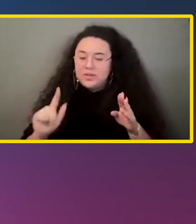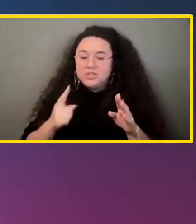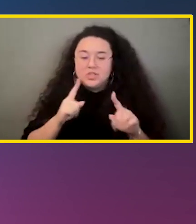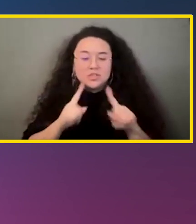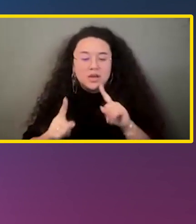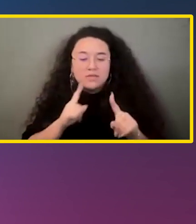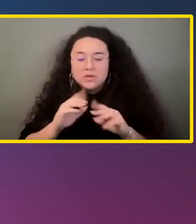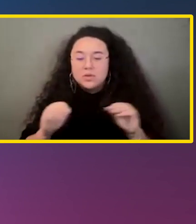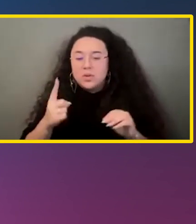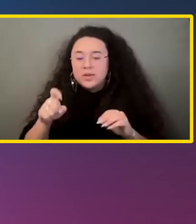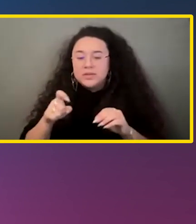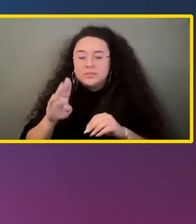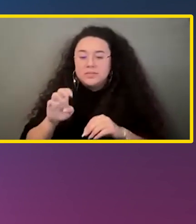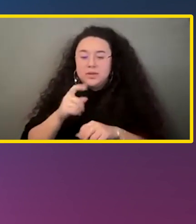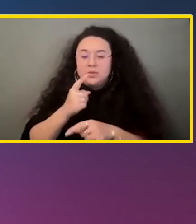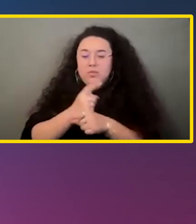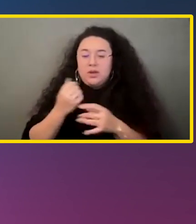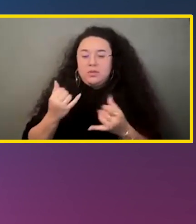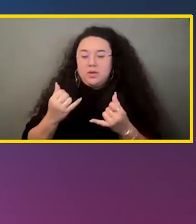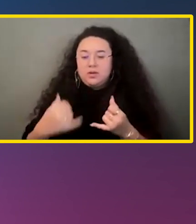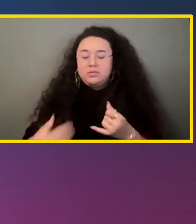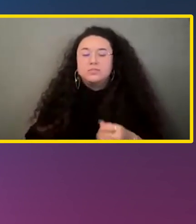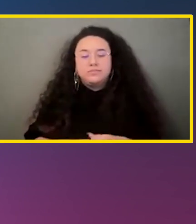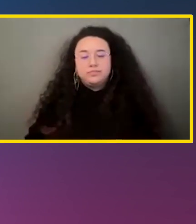Nobody has to be right now. We just need to talk.